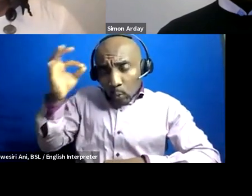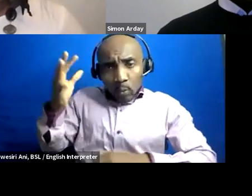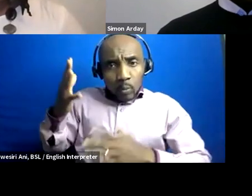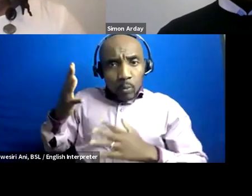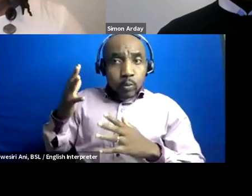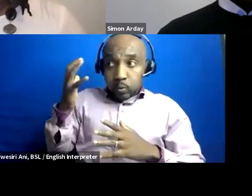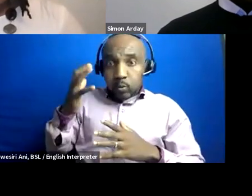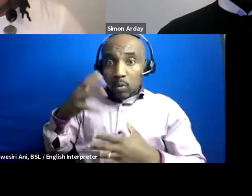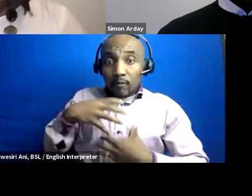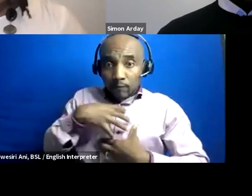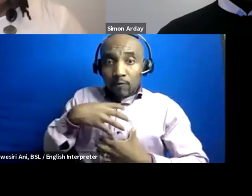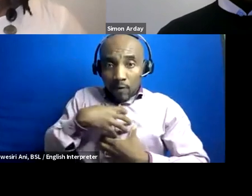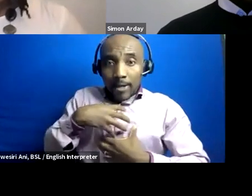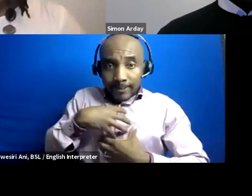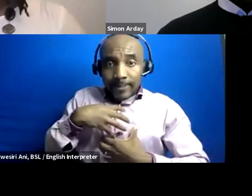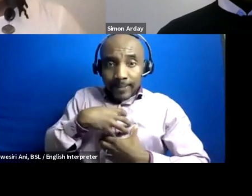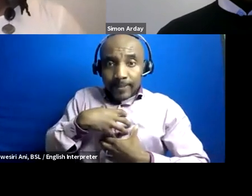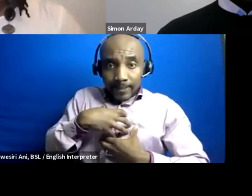It's frightening.